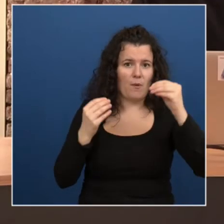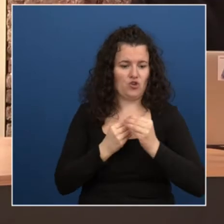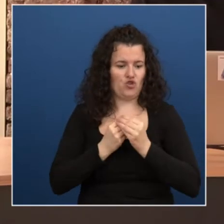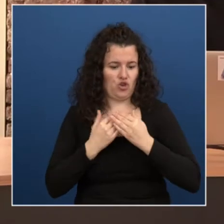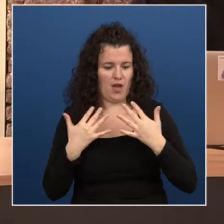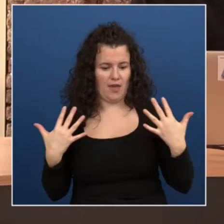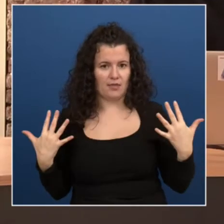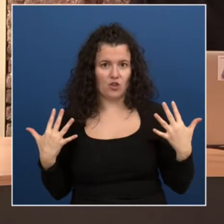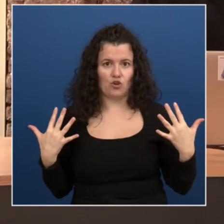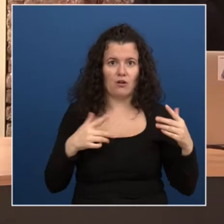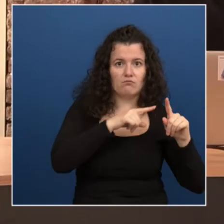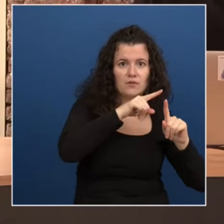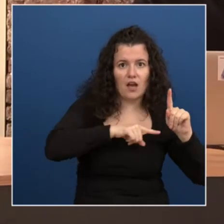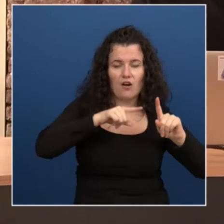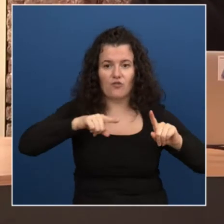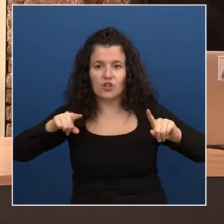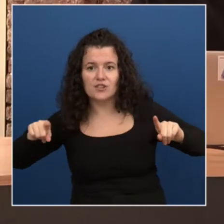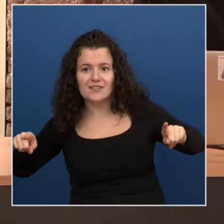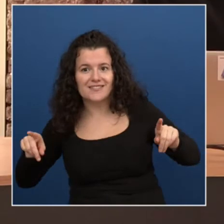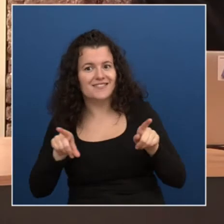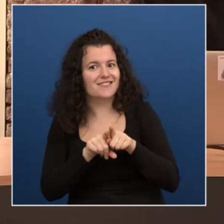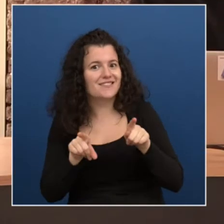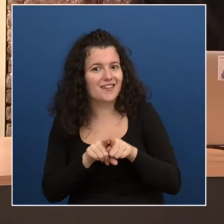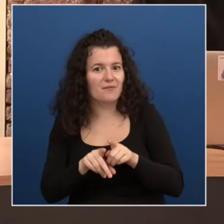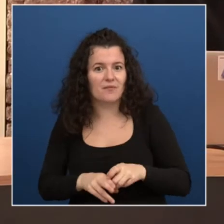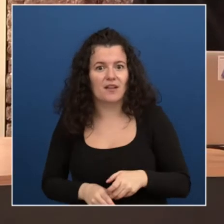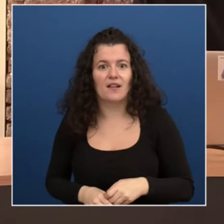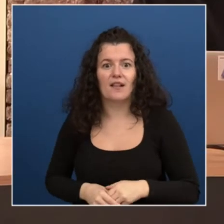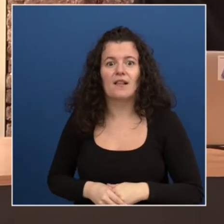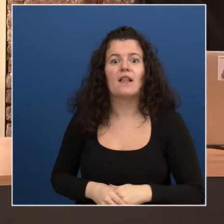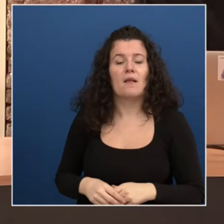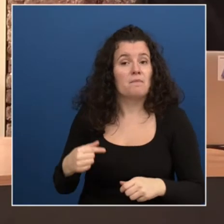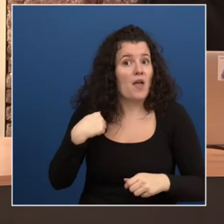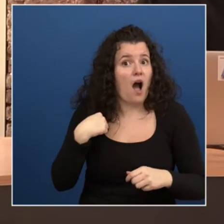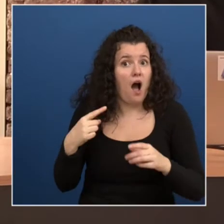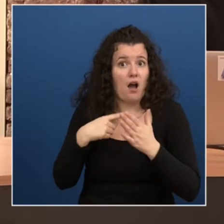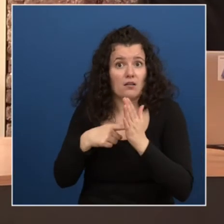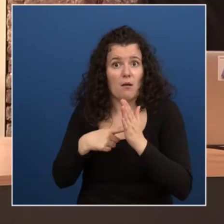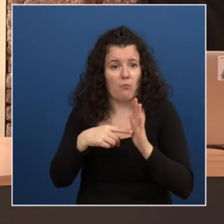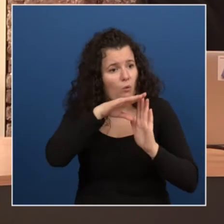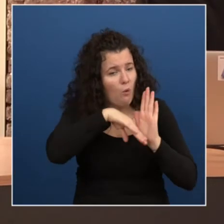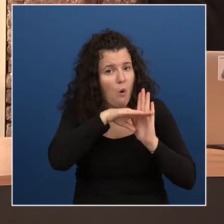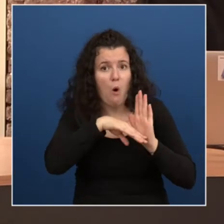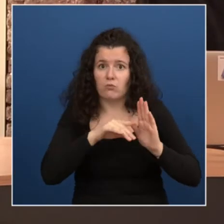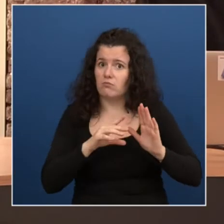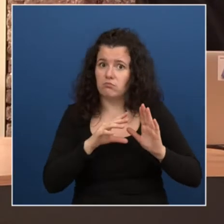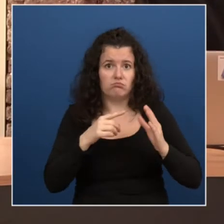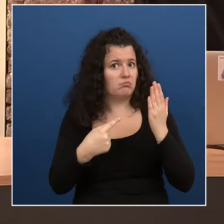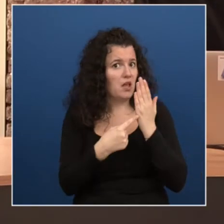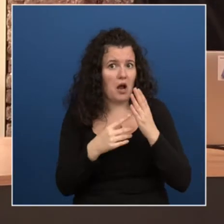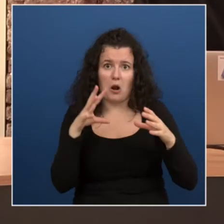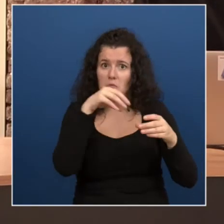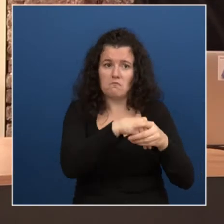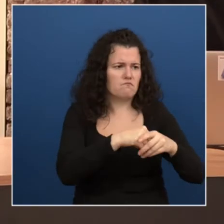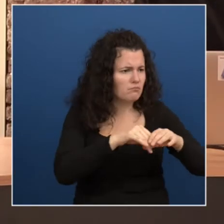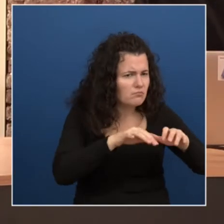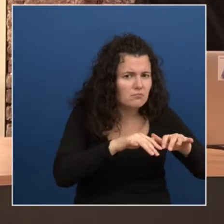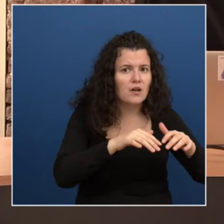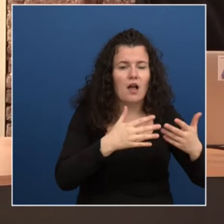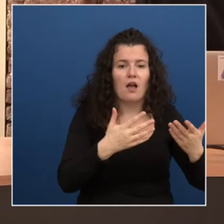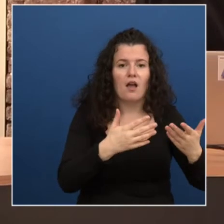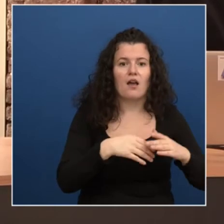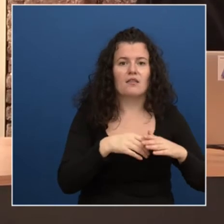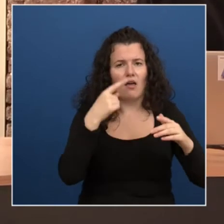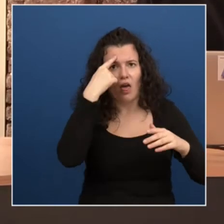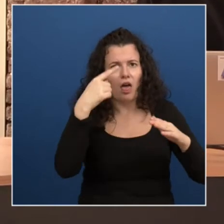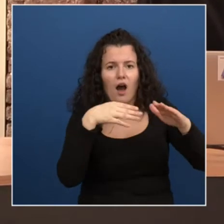the labels and boxes as I came into the tech field with the thing of accessibility. I saw that